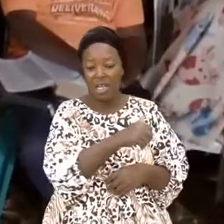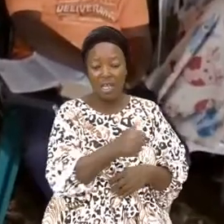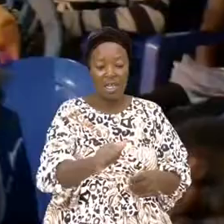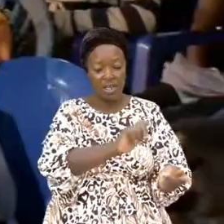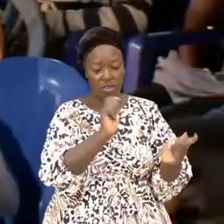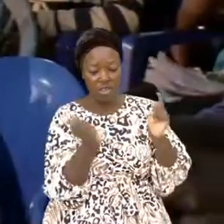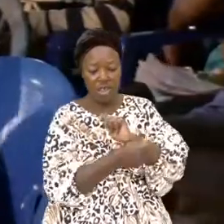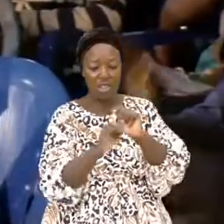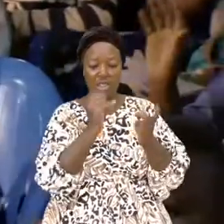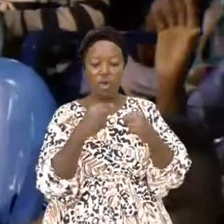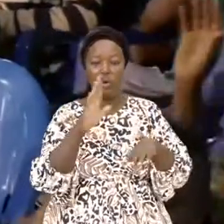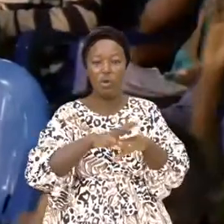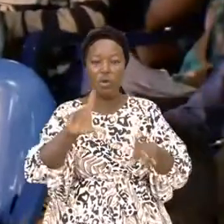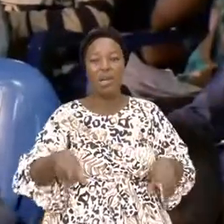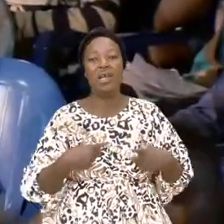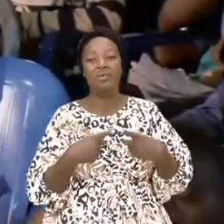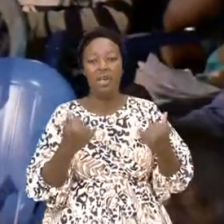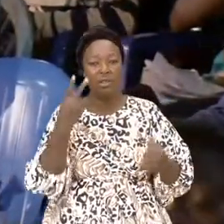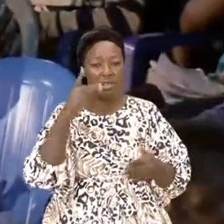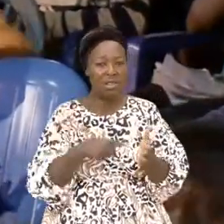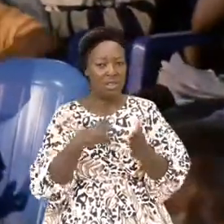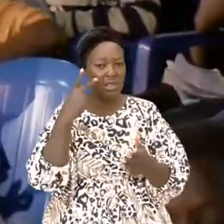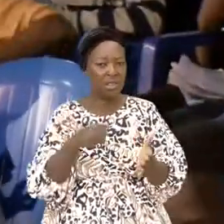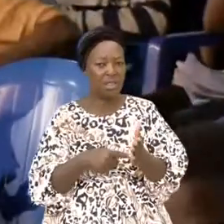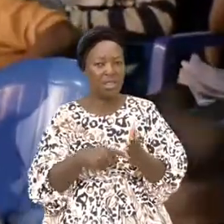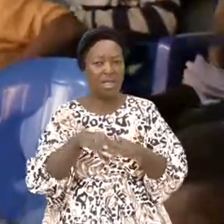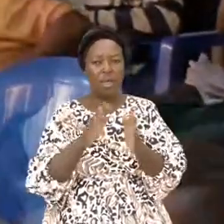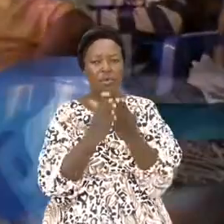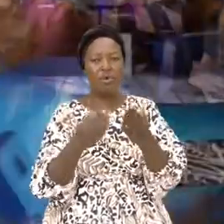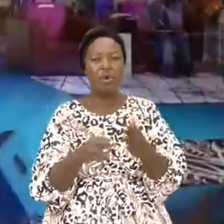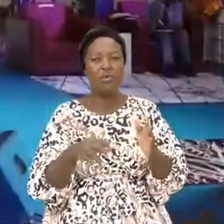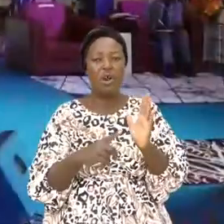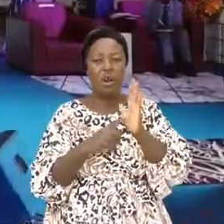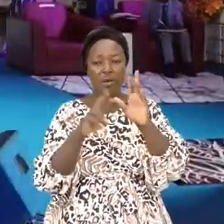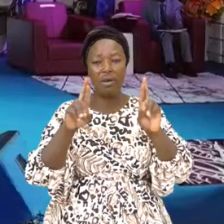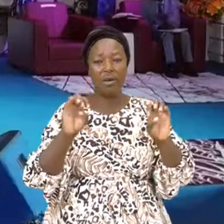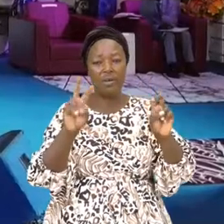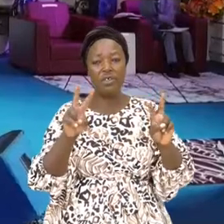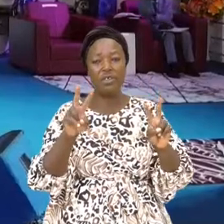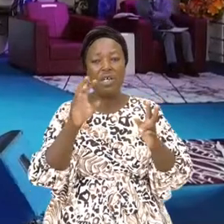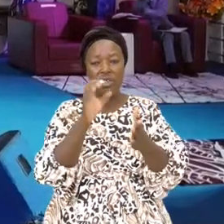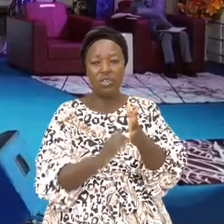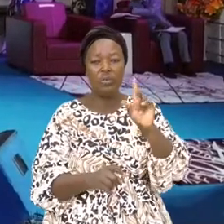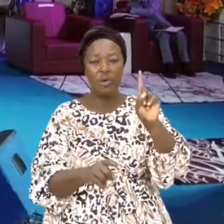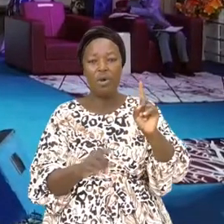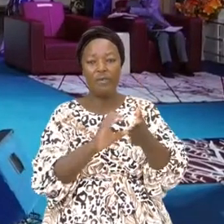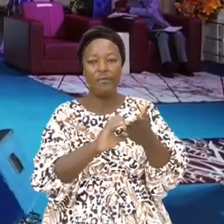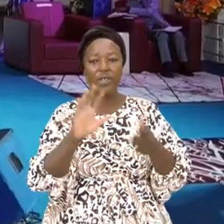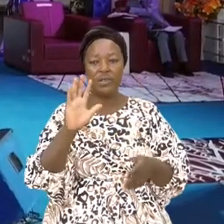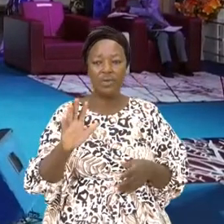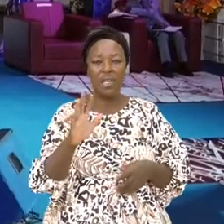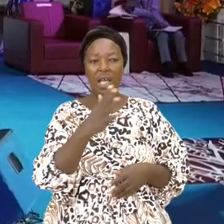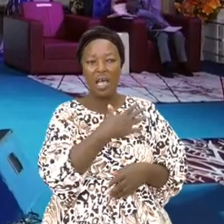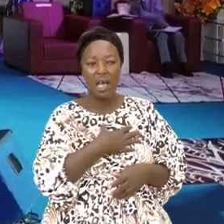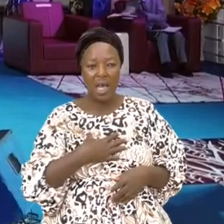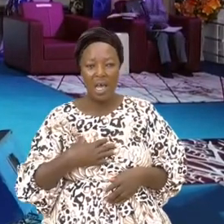upon your life. Look at this. Look at Revelation chapter 1 verse 5. And